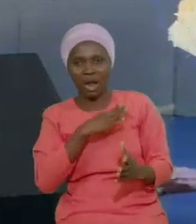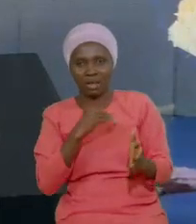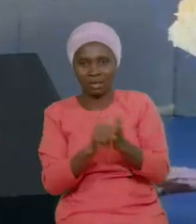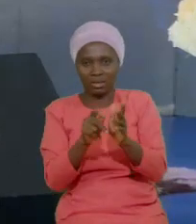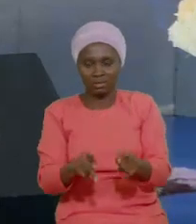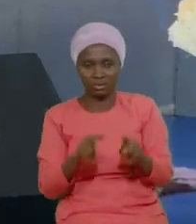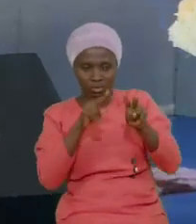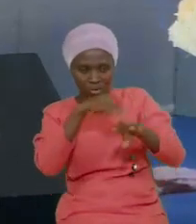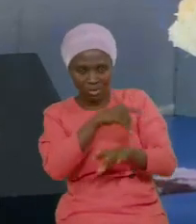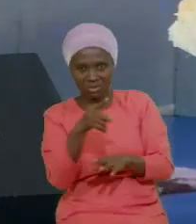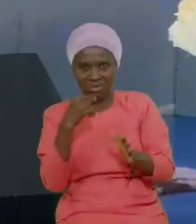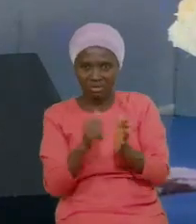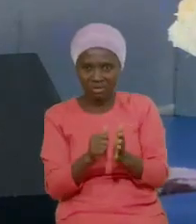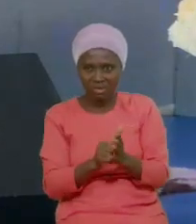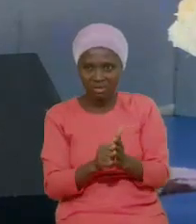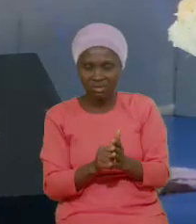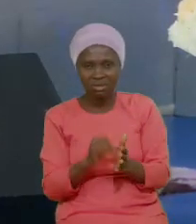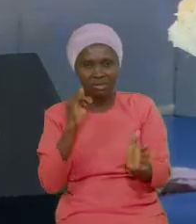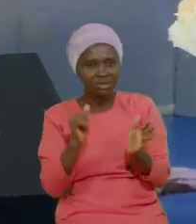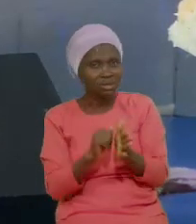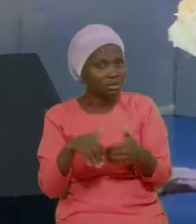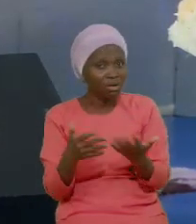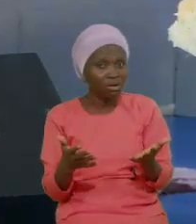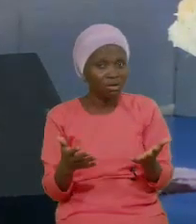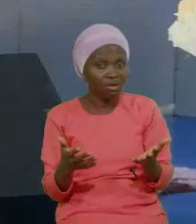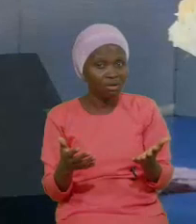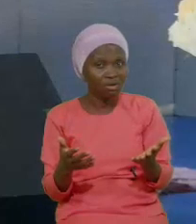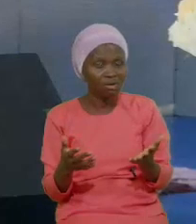say, is that all?